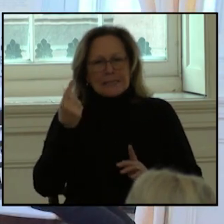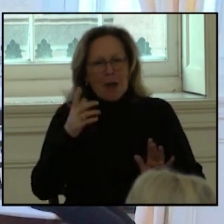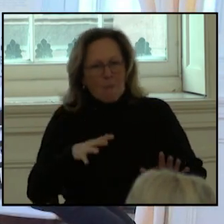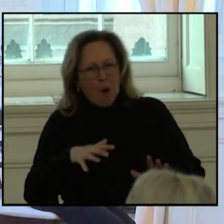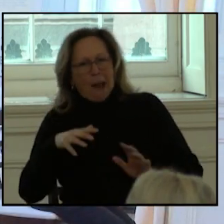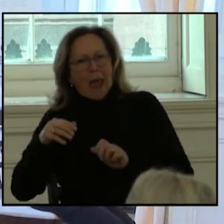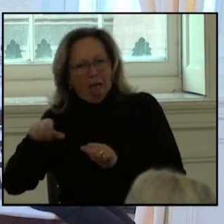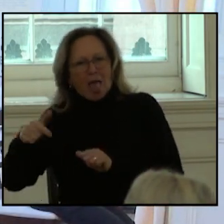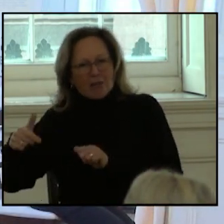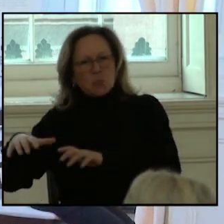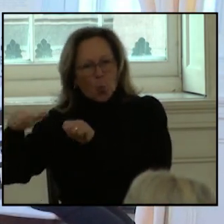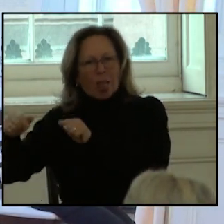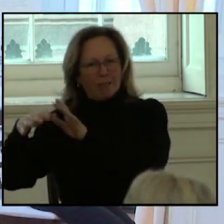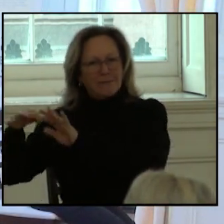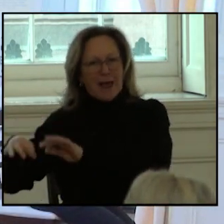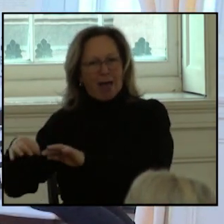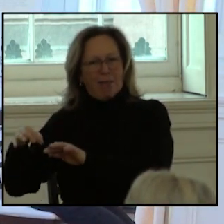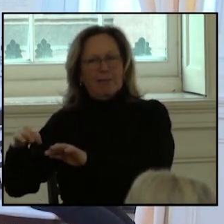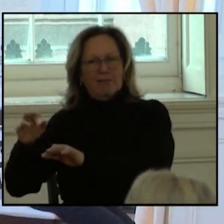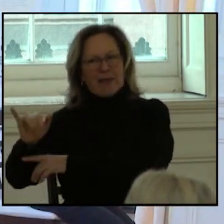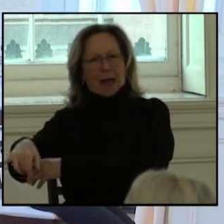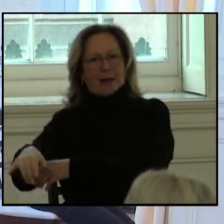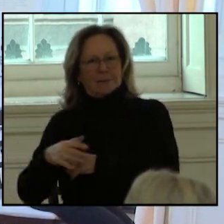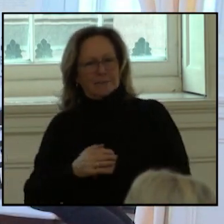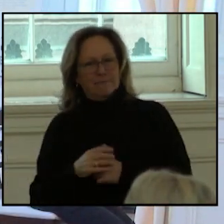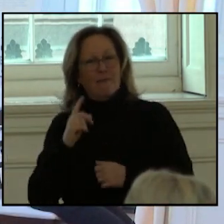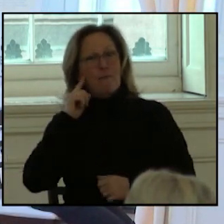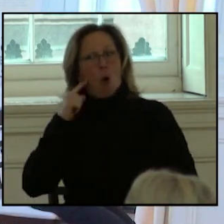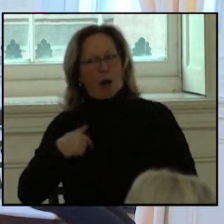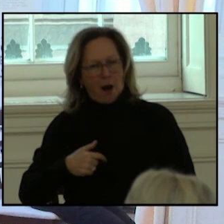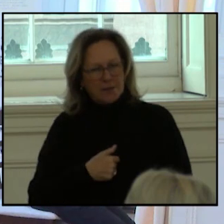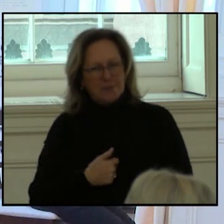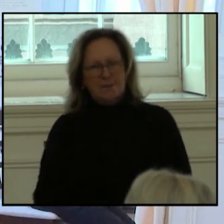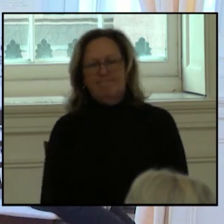us. And